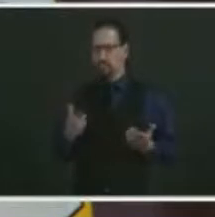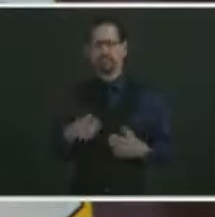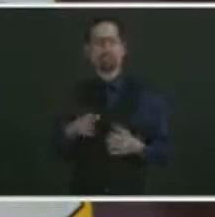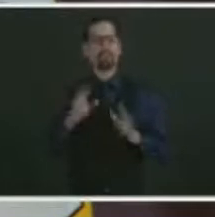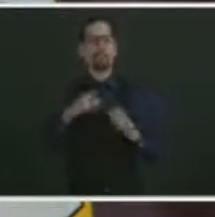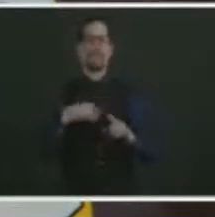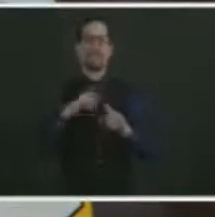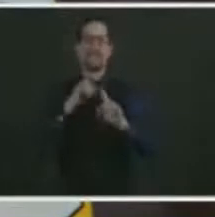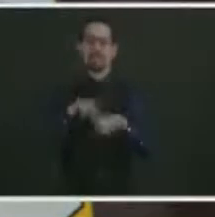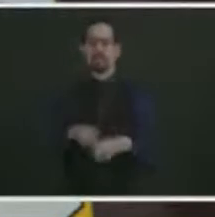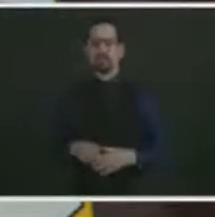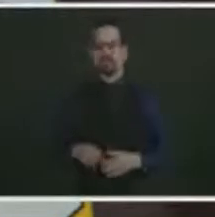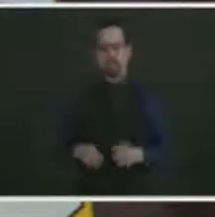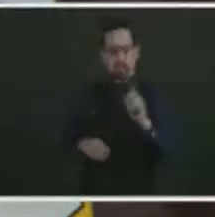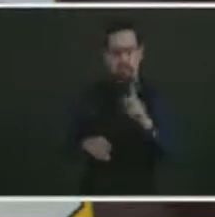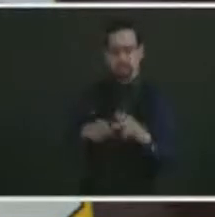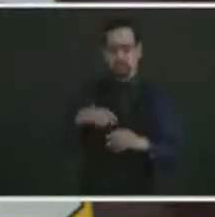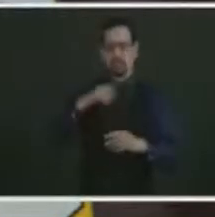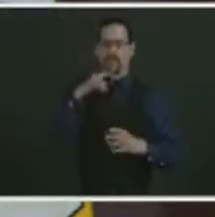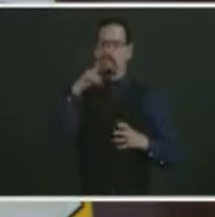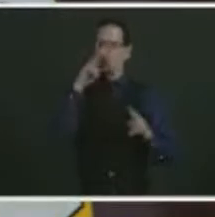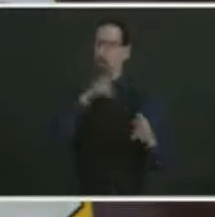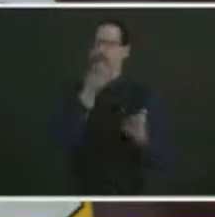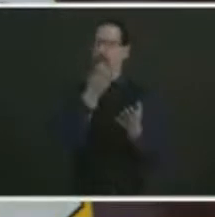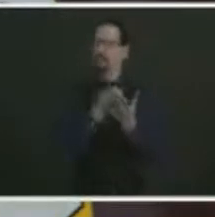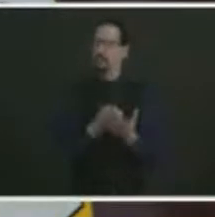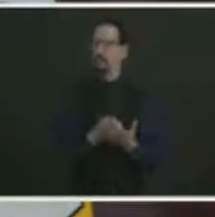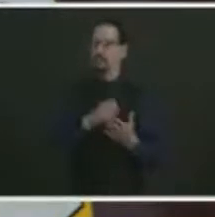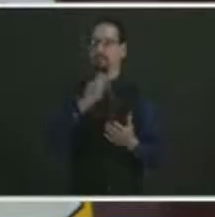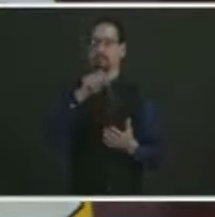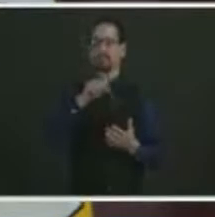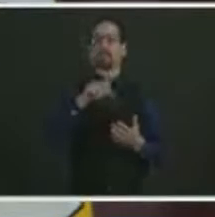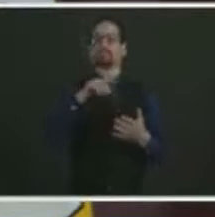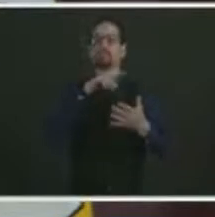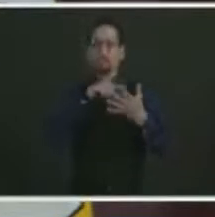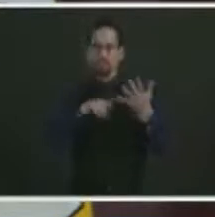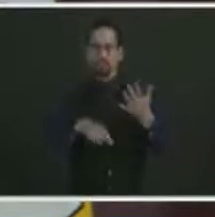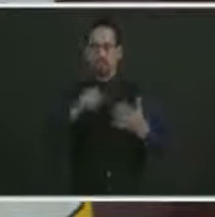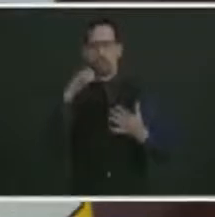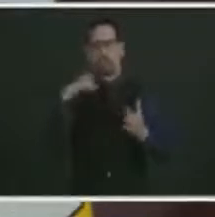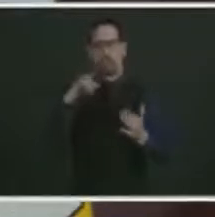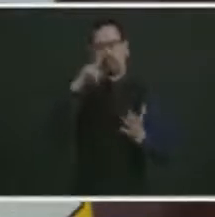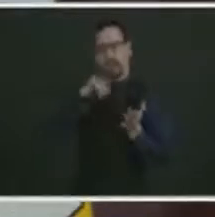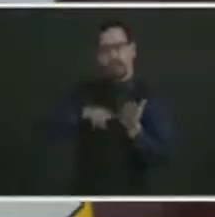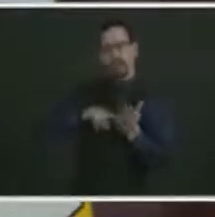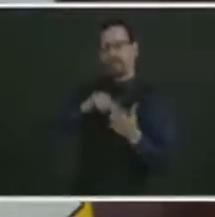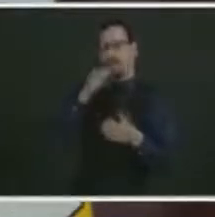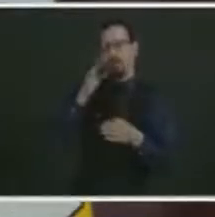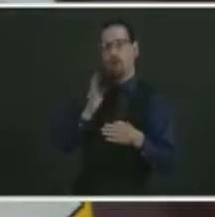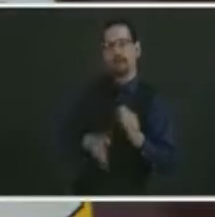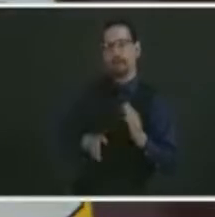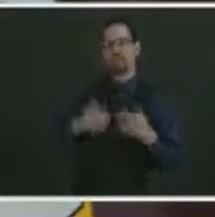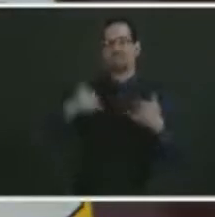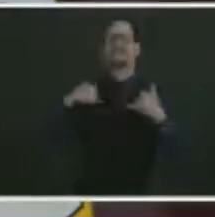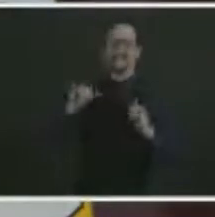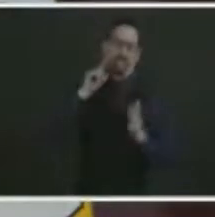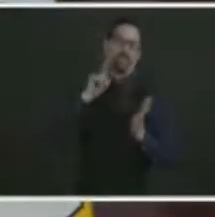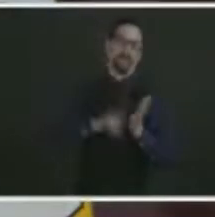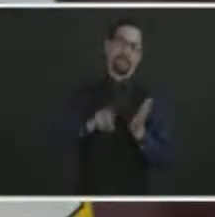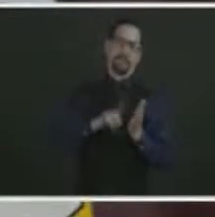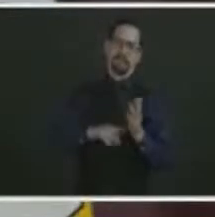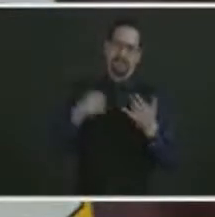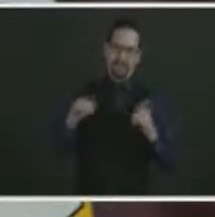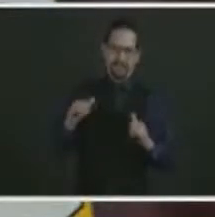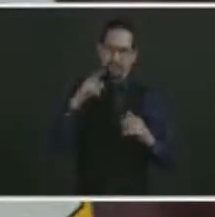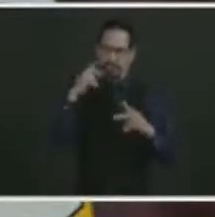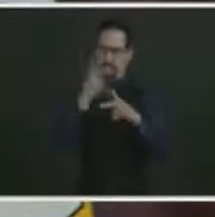looked at the evidence. This is an active investigation, and we are still trying to figure out who was behind it, where did it come